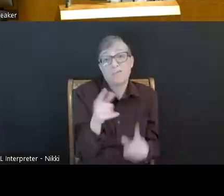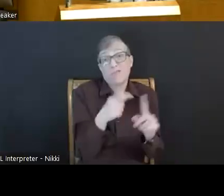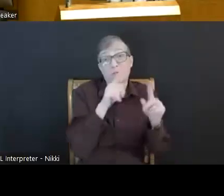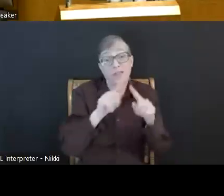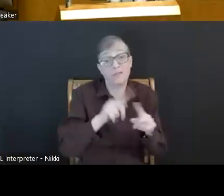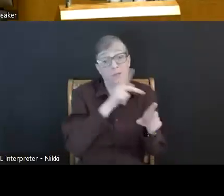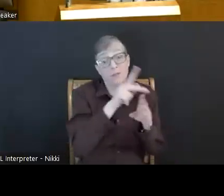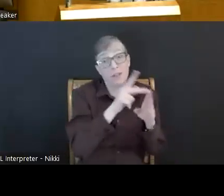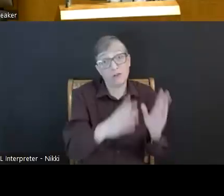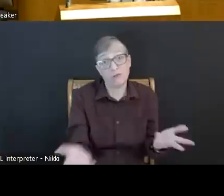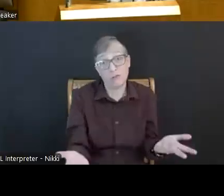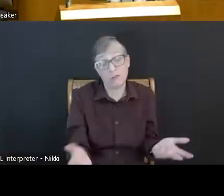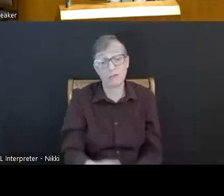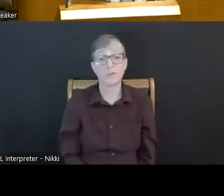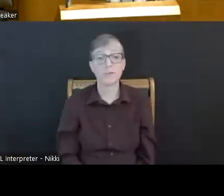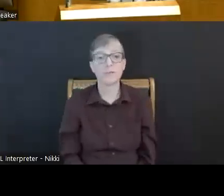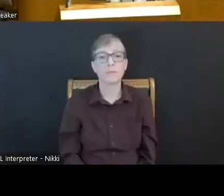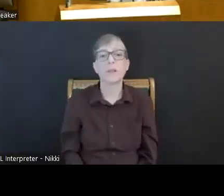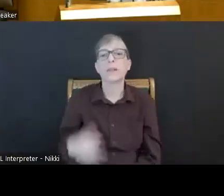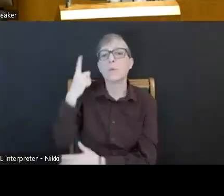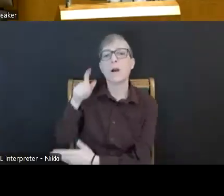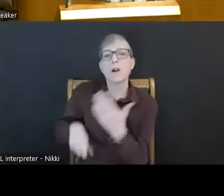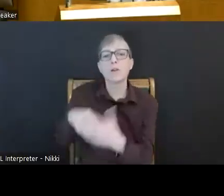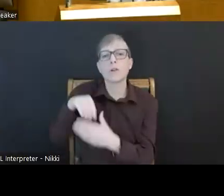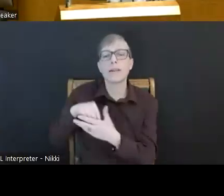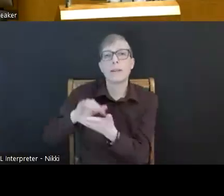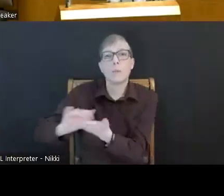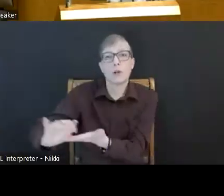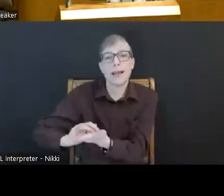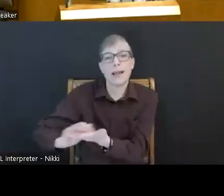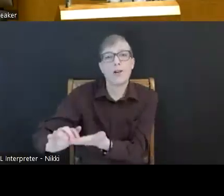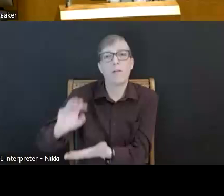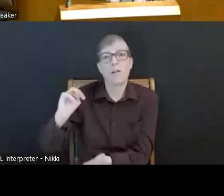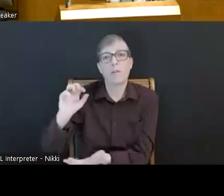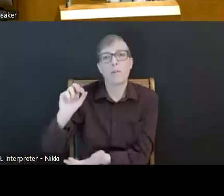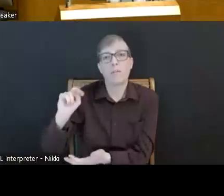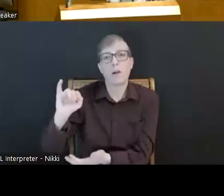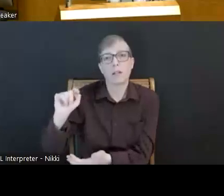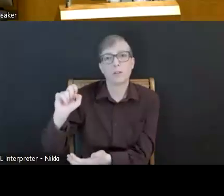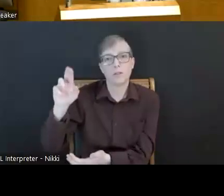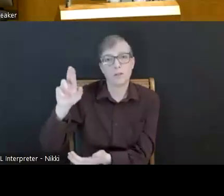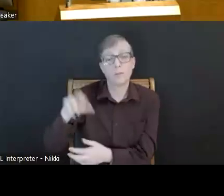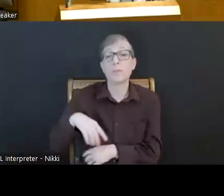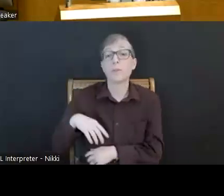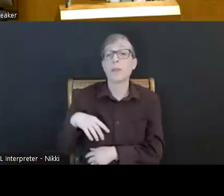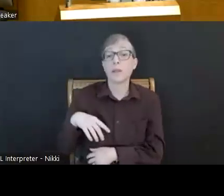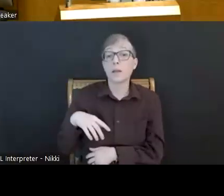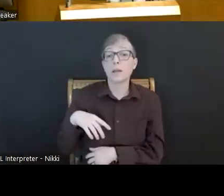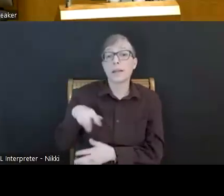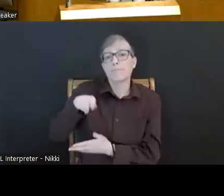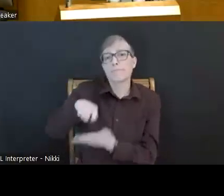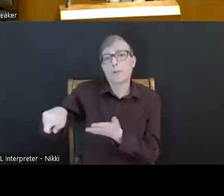Monitor about someone at the National Federation of the Blind Convention. And the NFB